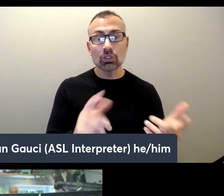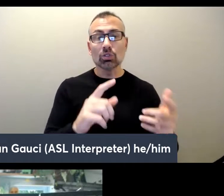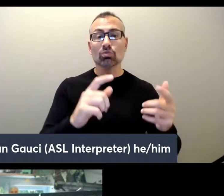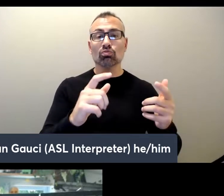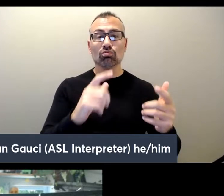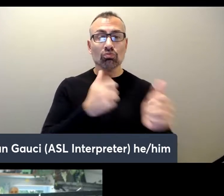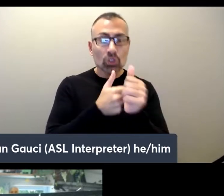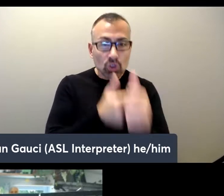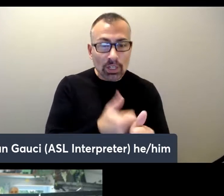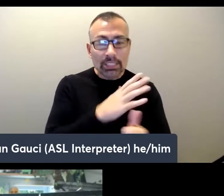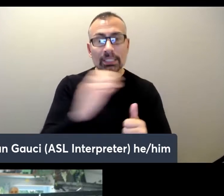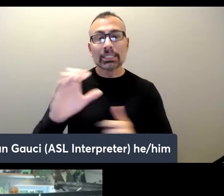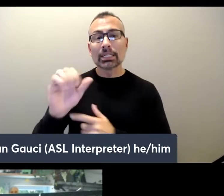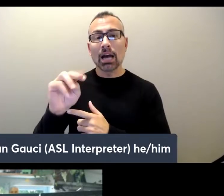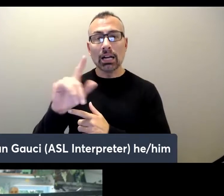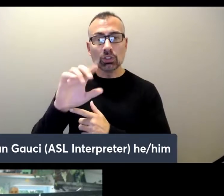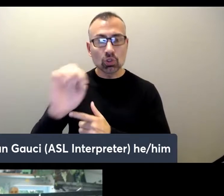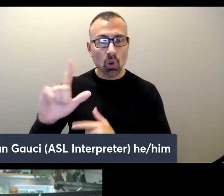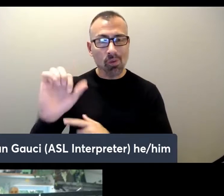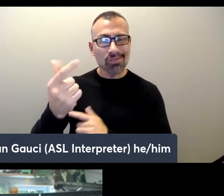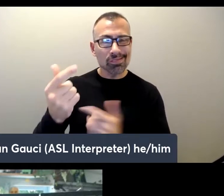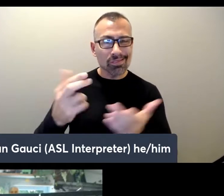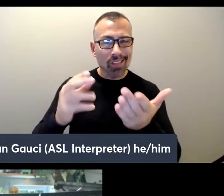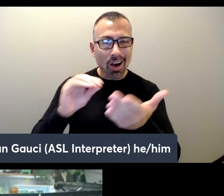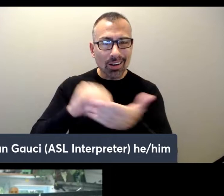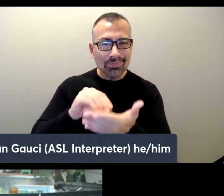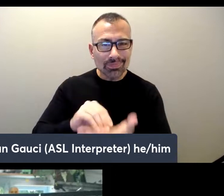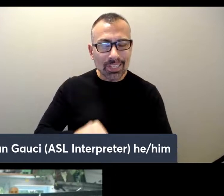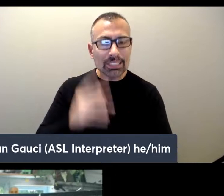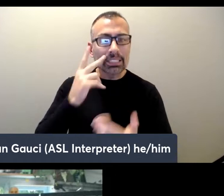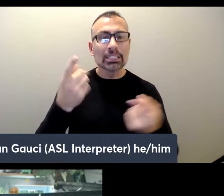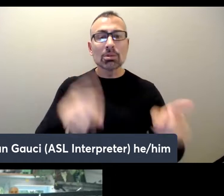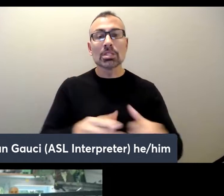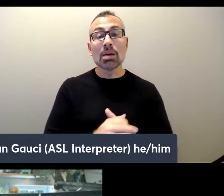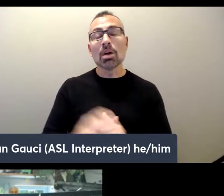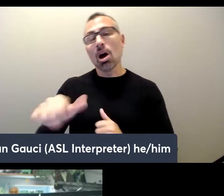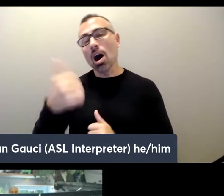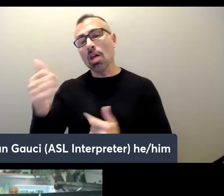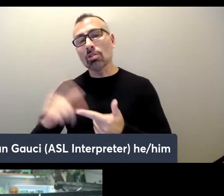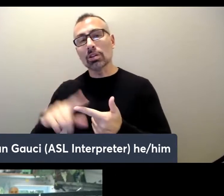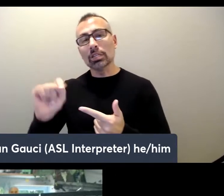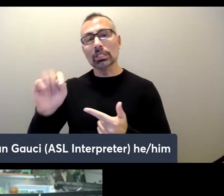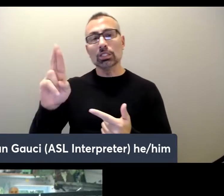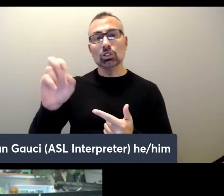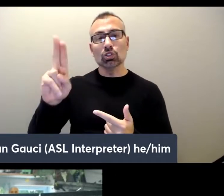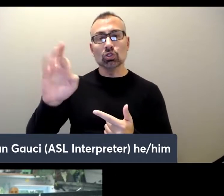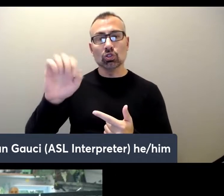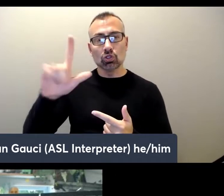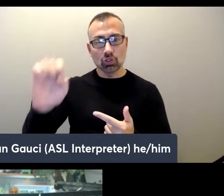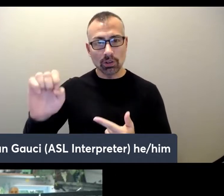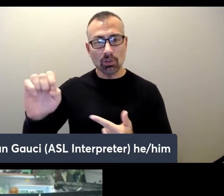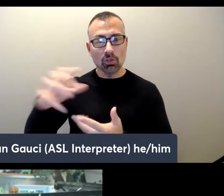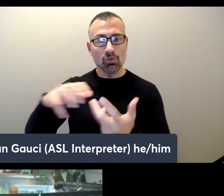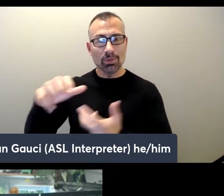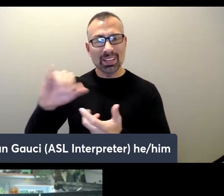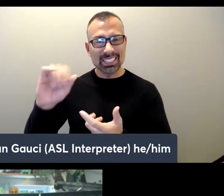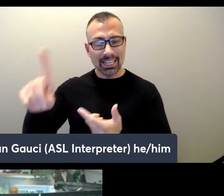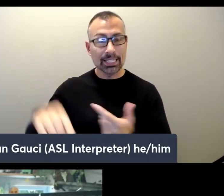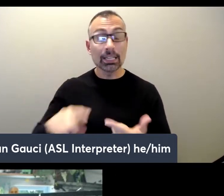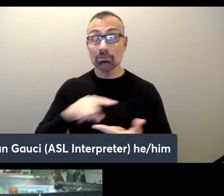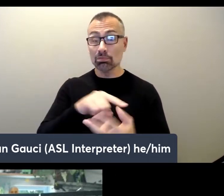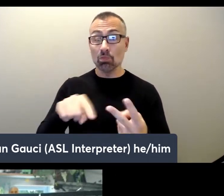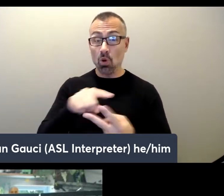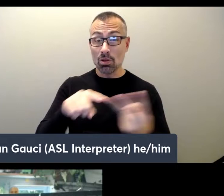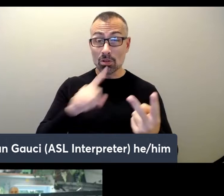on under the hood. Similarly, there's other tools we hear, Truffle and Remix IDE, both great tools as well that we hear from our customers over and over